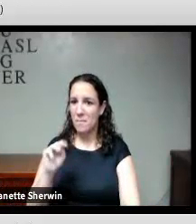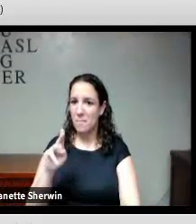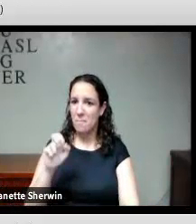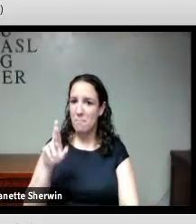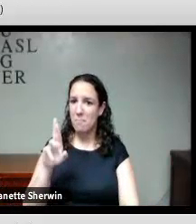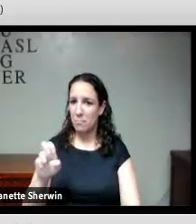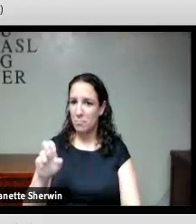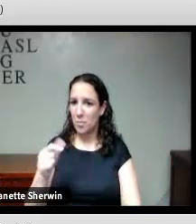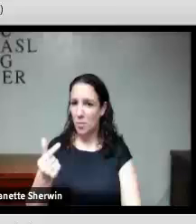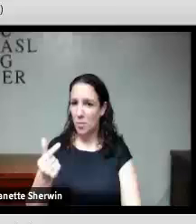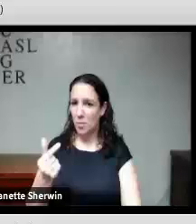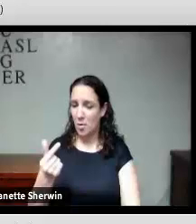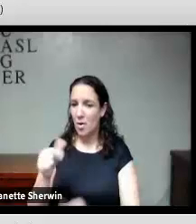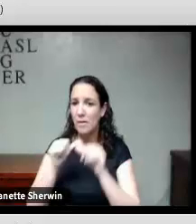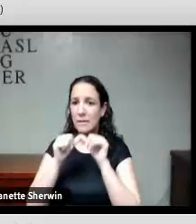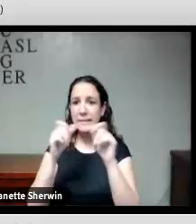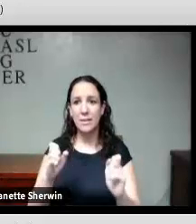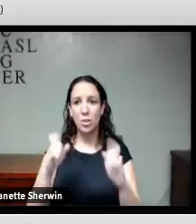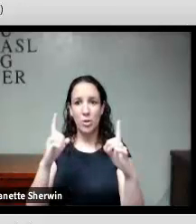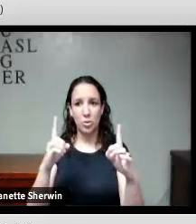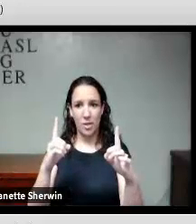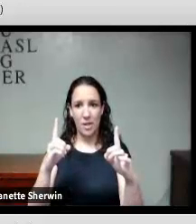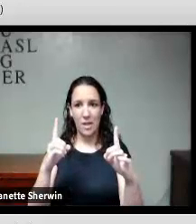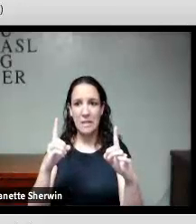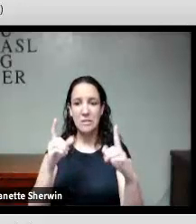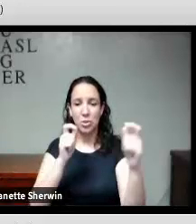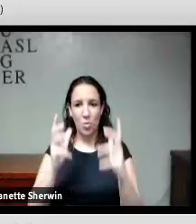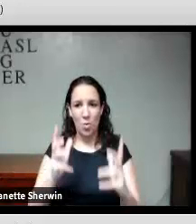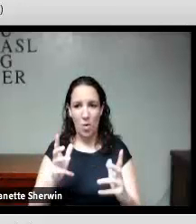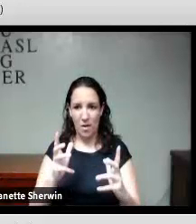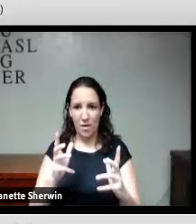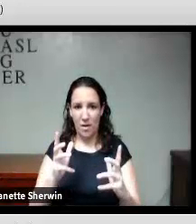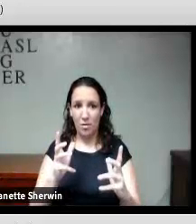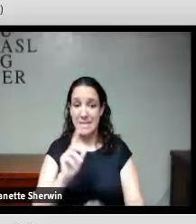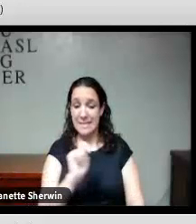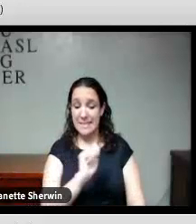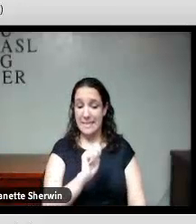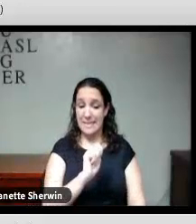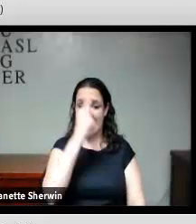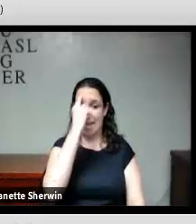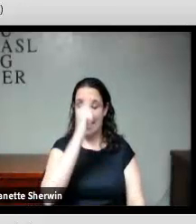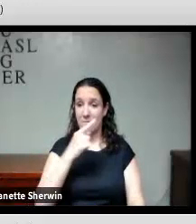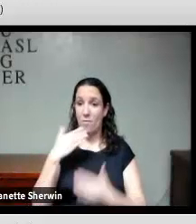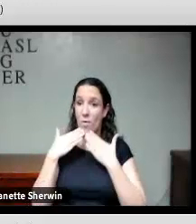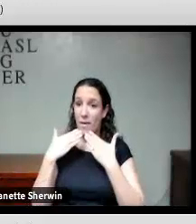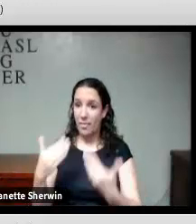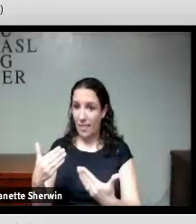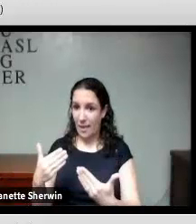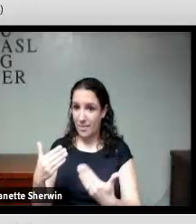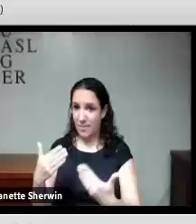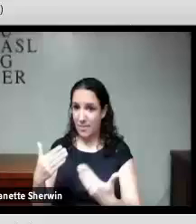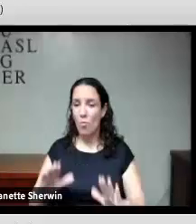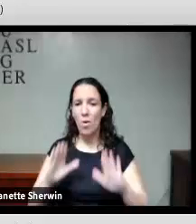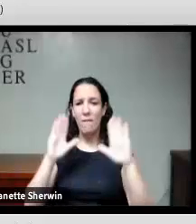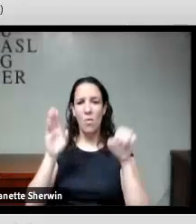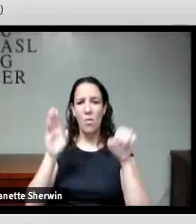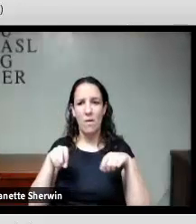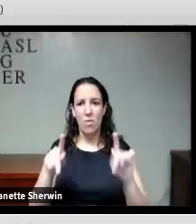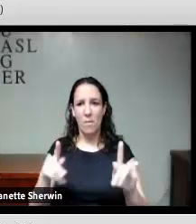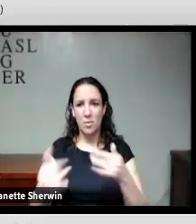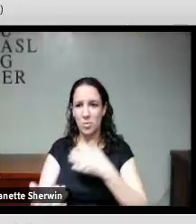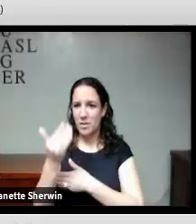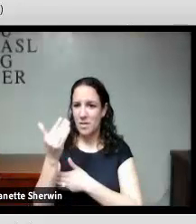webinar, Handling the Storm of an Angry Customer. T is for Thank Them. We have a wonderful learning opportunity ready for you this morning